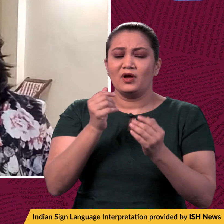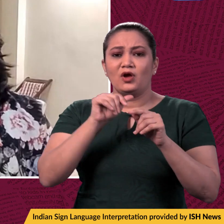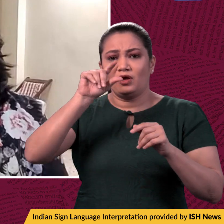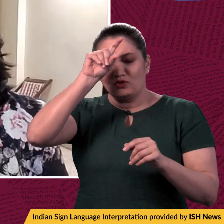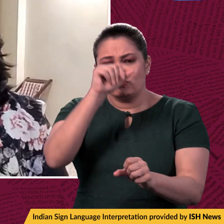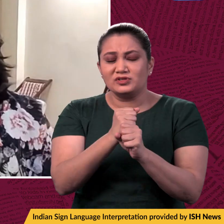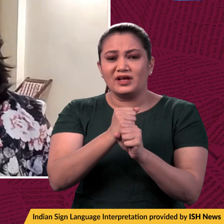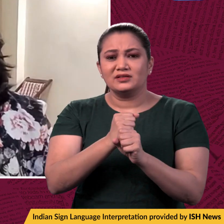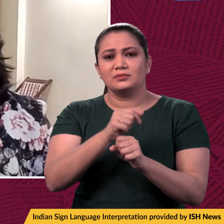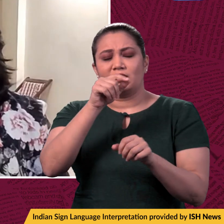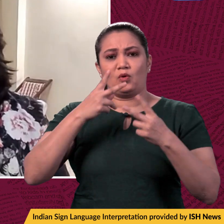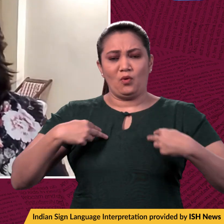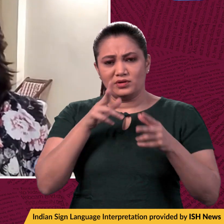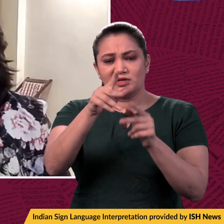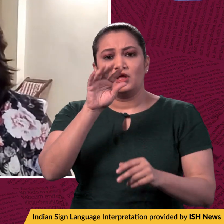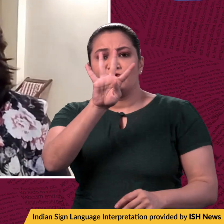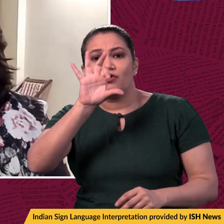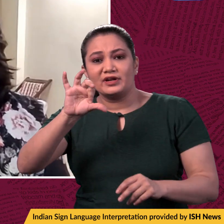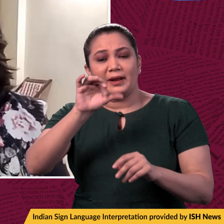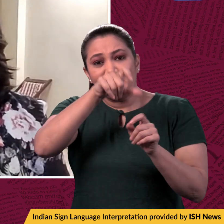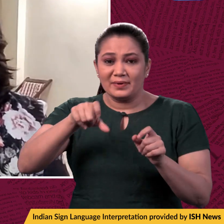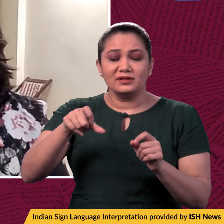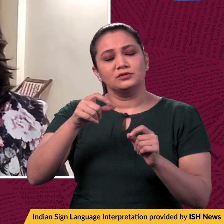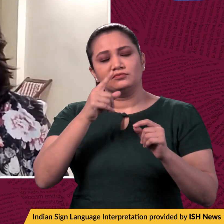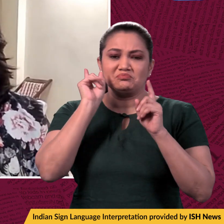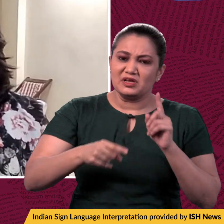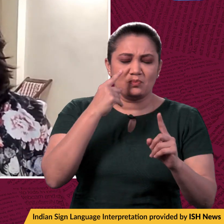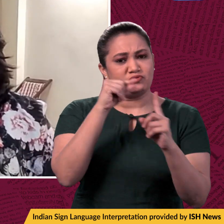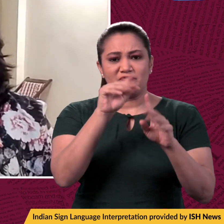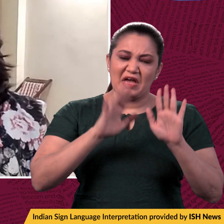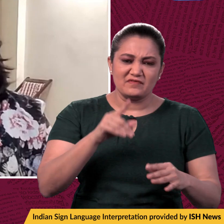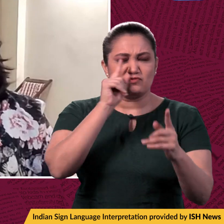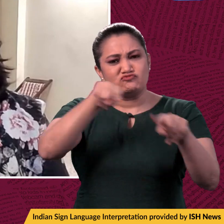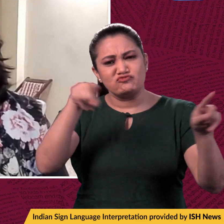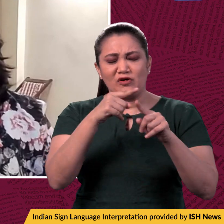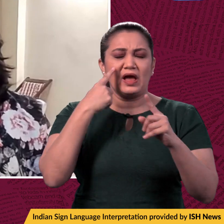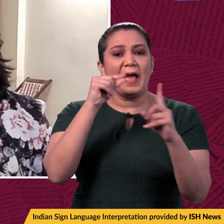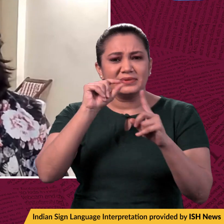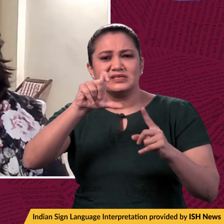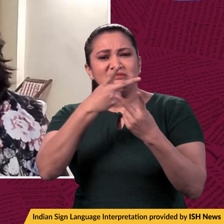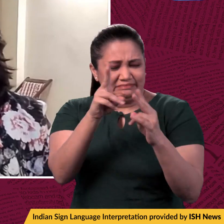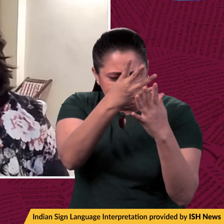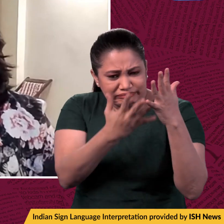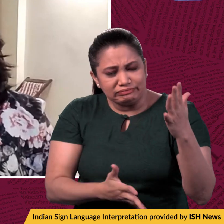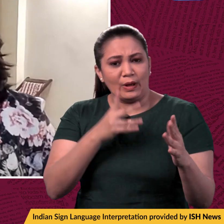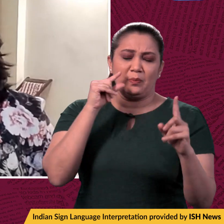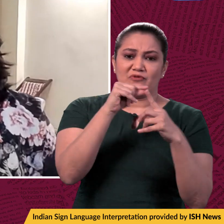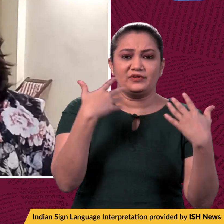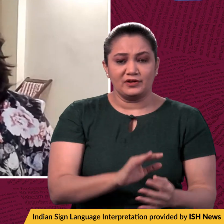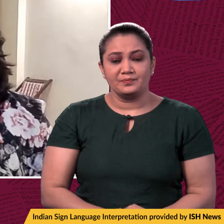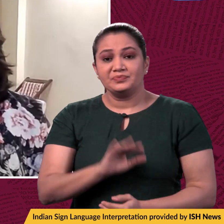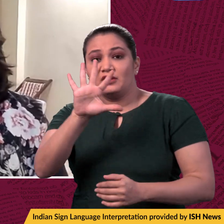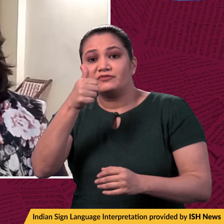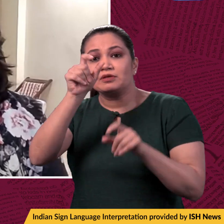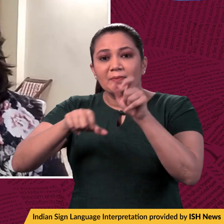Gujarat court had declared 49 out of the 78 accused as guilty under various sections of the IPC. At